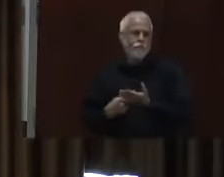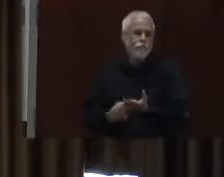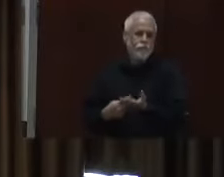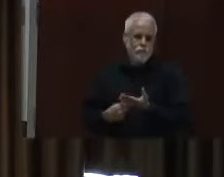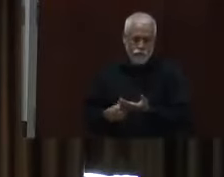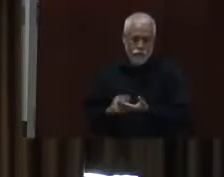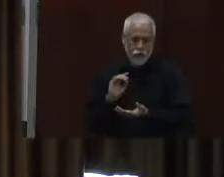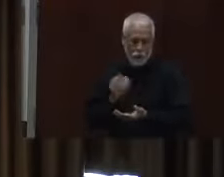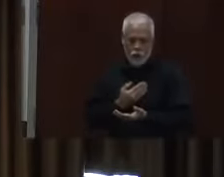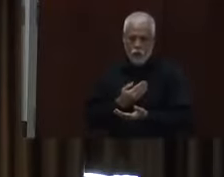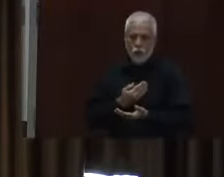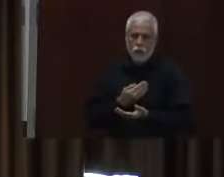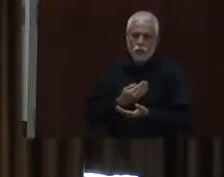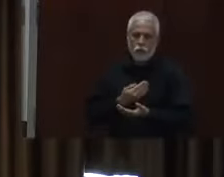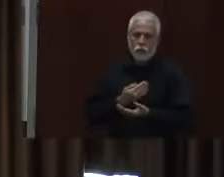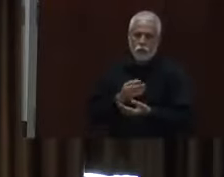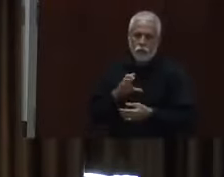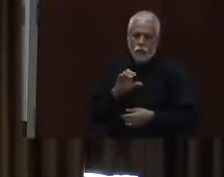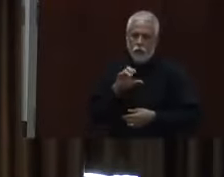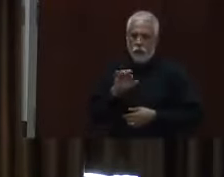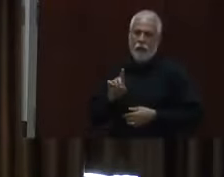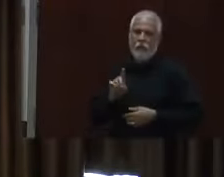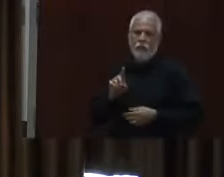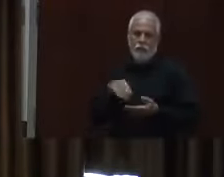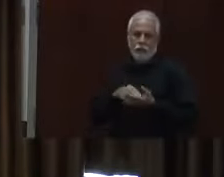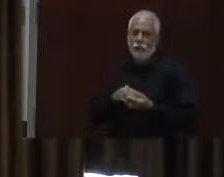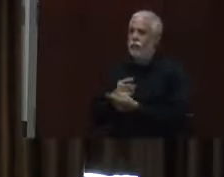in our command center. Thank you. Uh-huh.